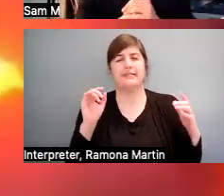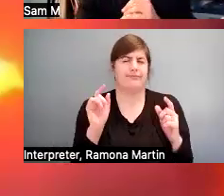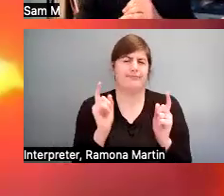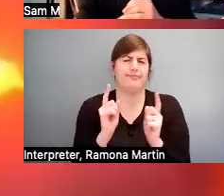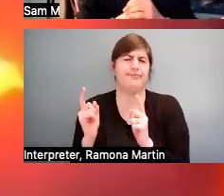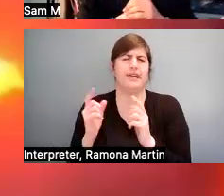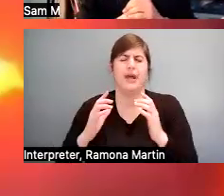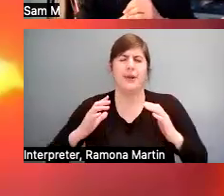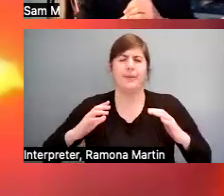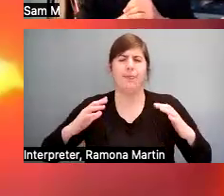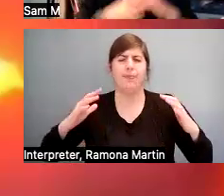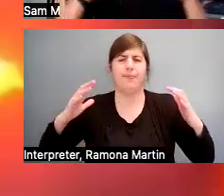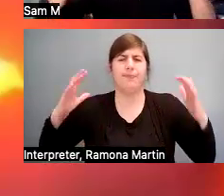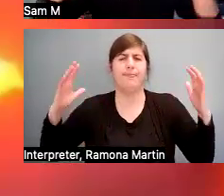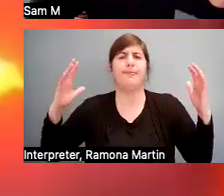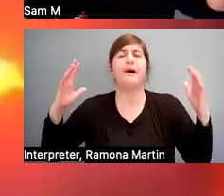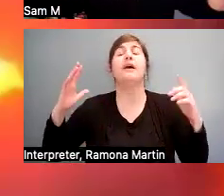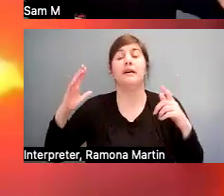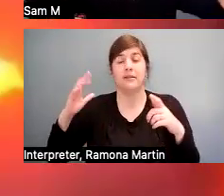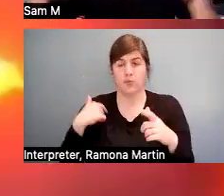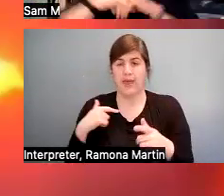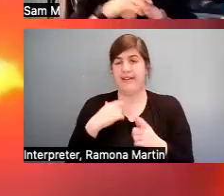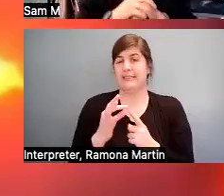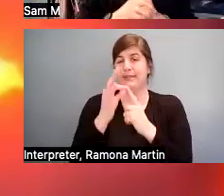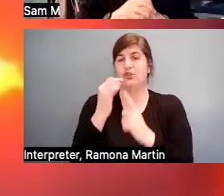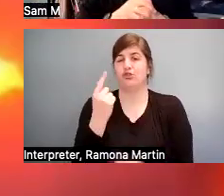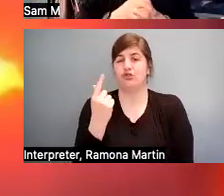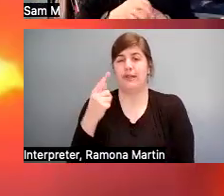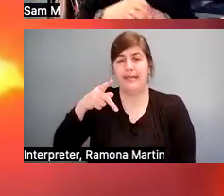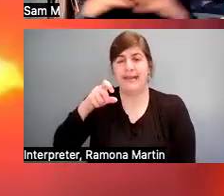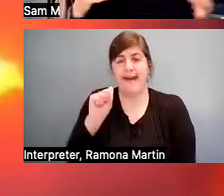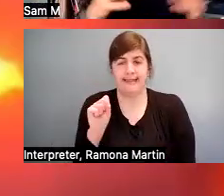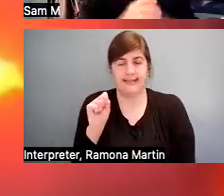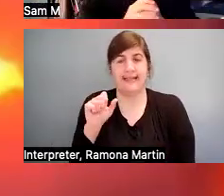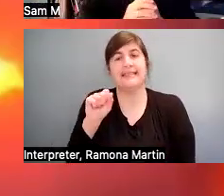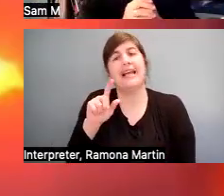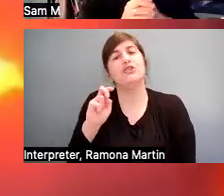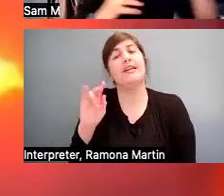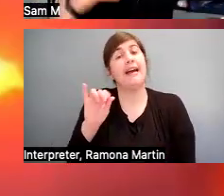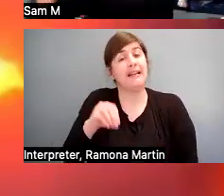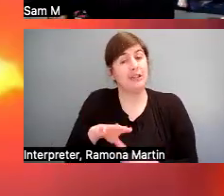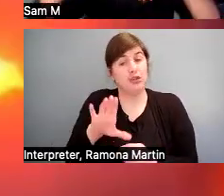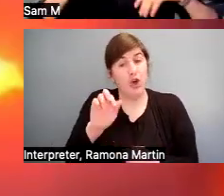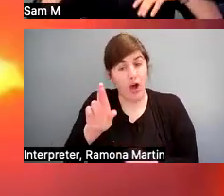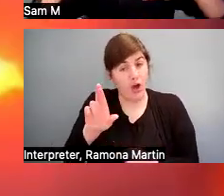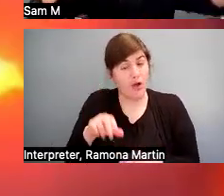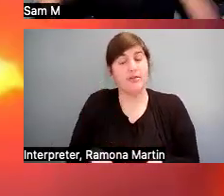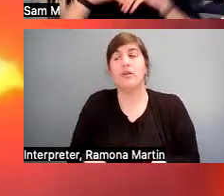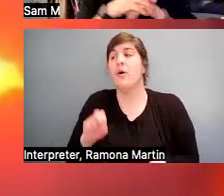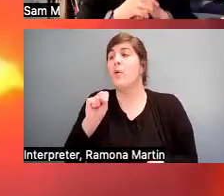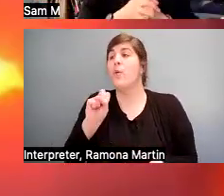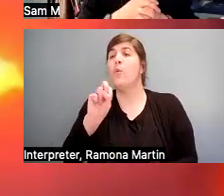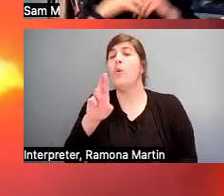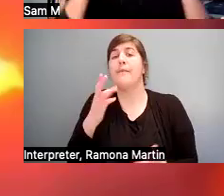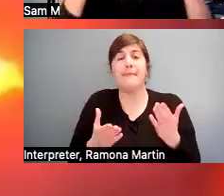amounts. So what we have are special GPS stations, like you would have in your car or that satellites would use to measure the